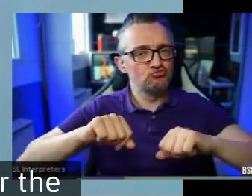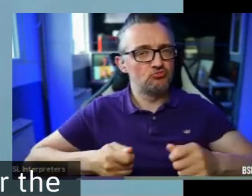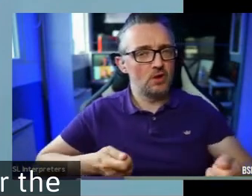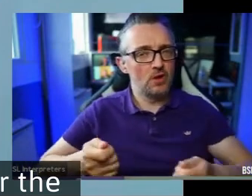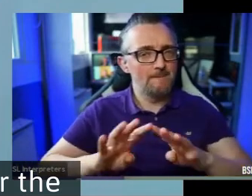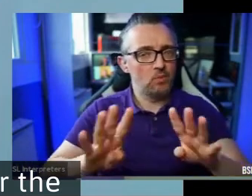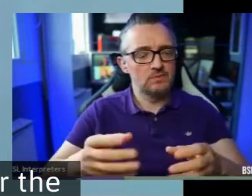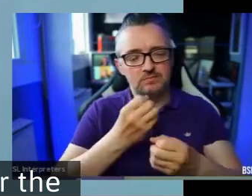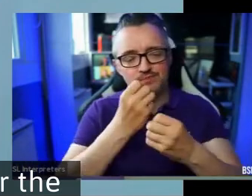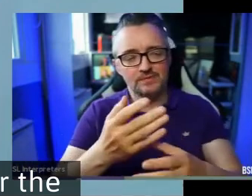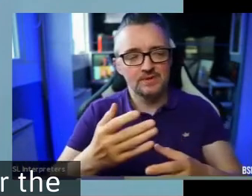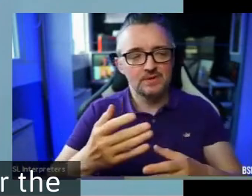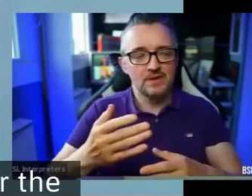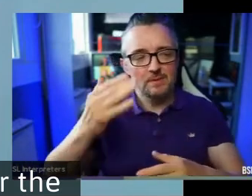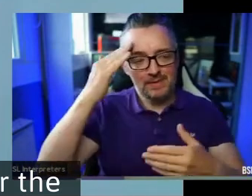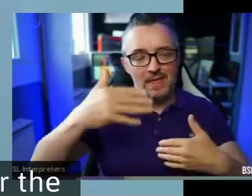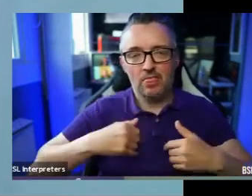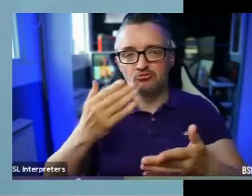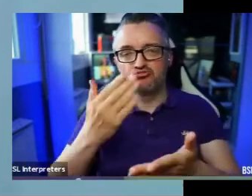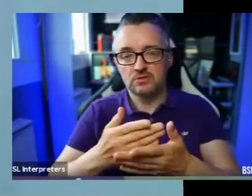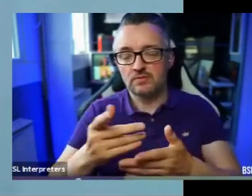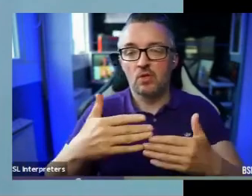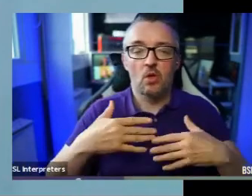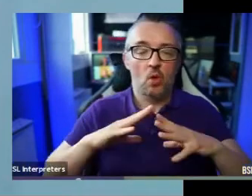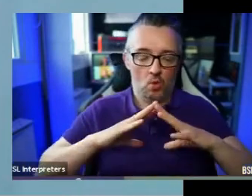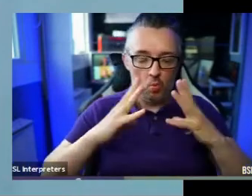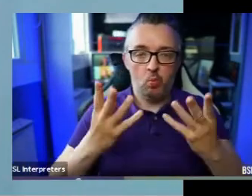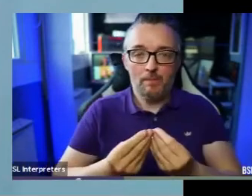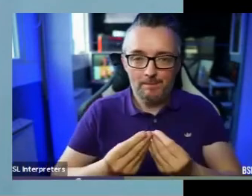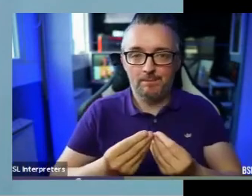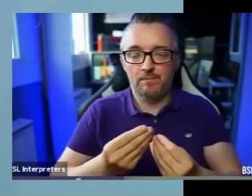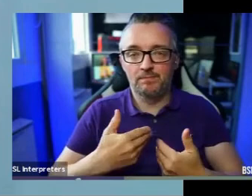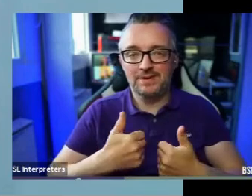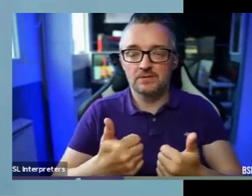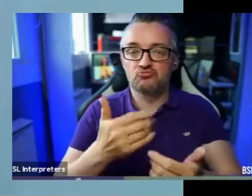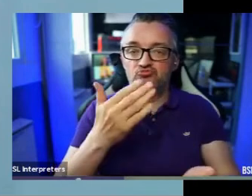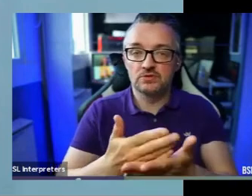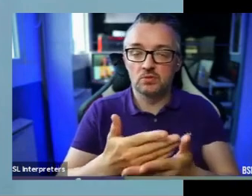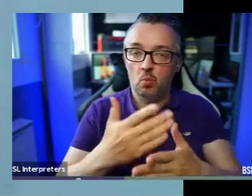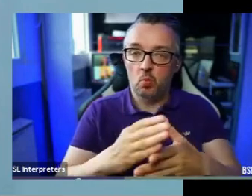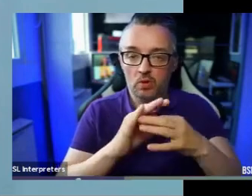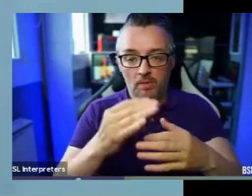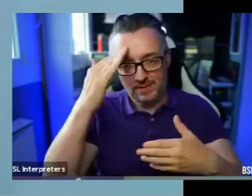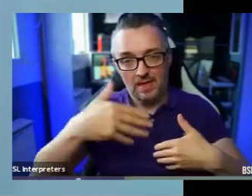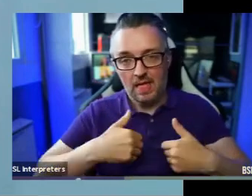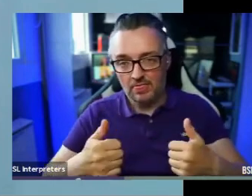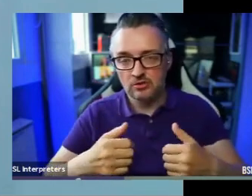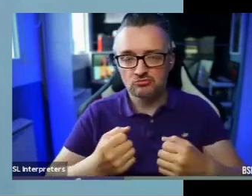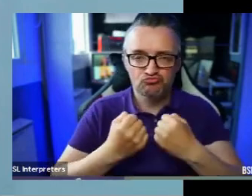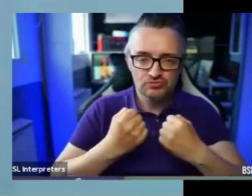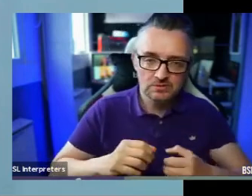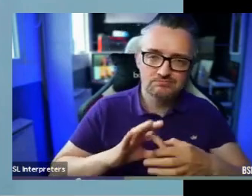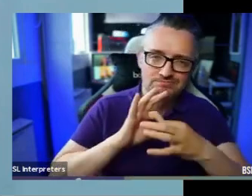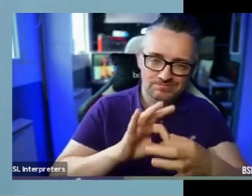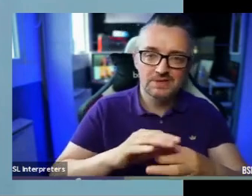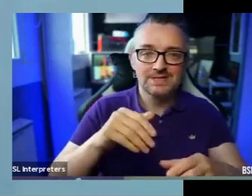of an amazing mental health trust here in the United States called the Wellbeing Trust. And we're working on mental health and